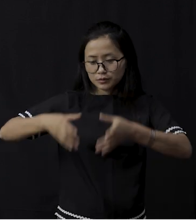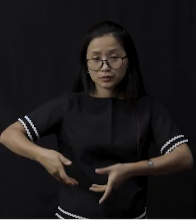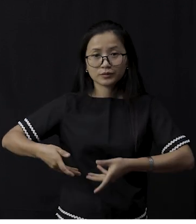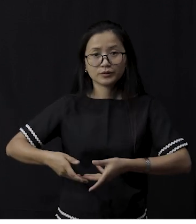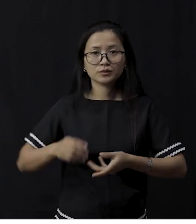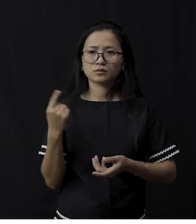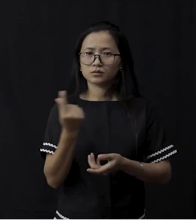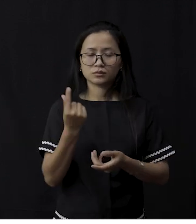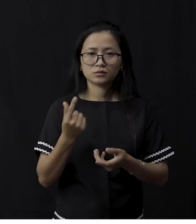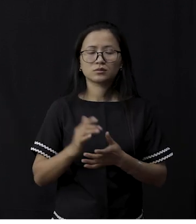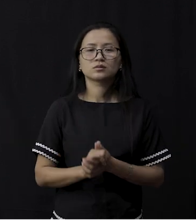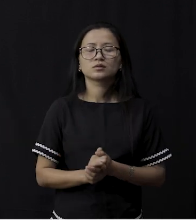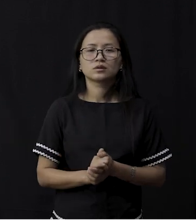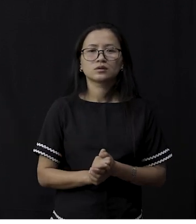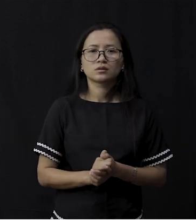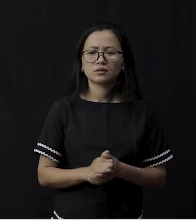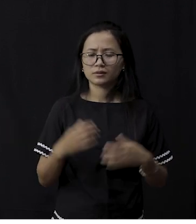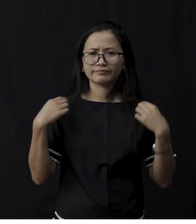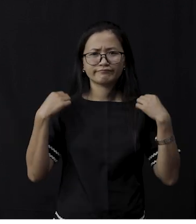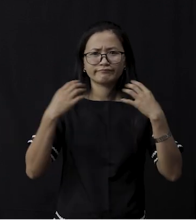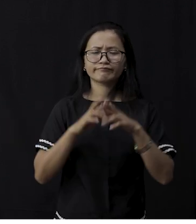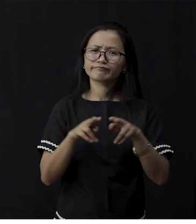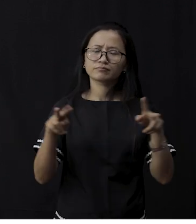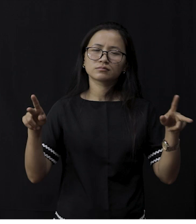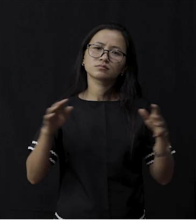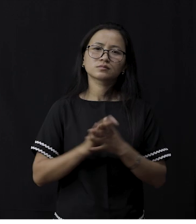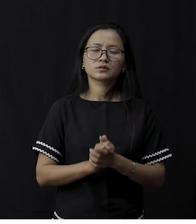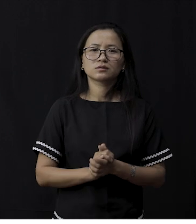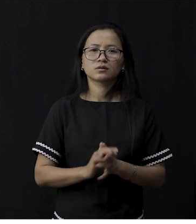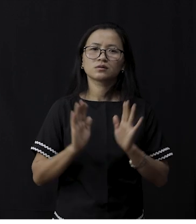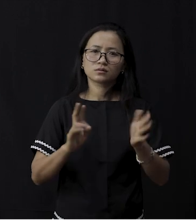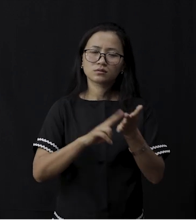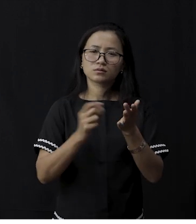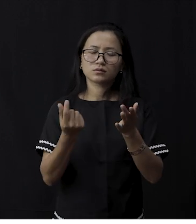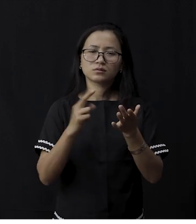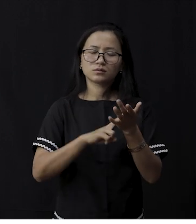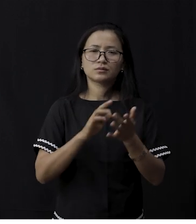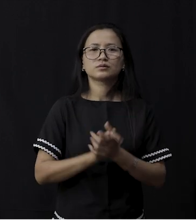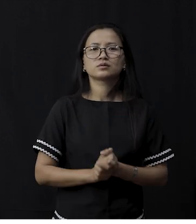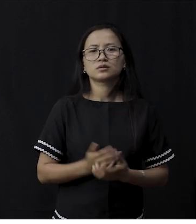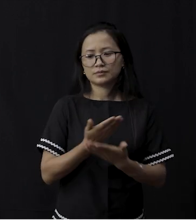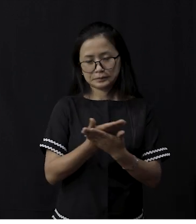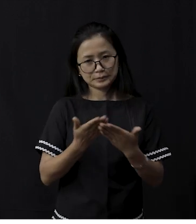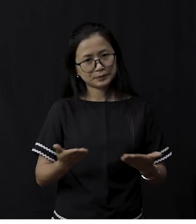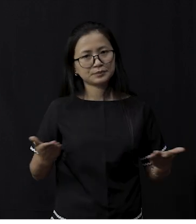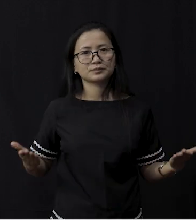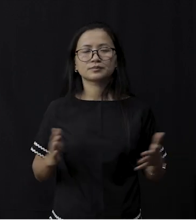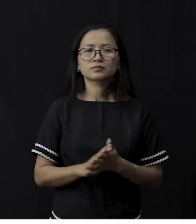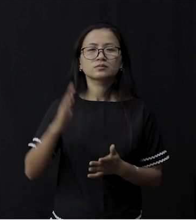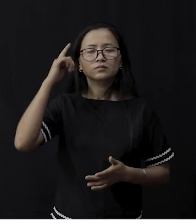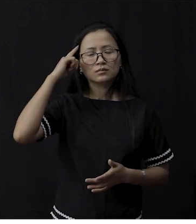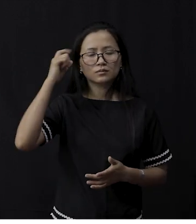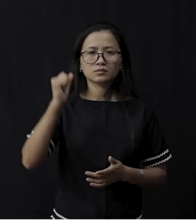wear, those are nouns. Any dress, any costume that you wear, that's again a noun because it's a thing. So